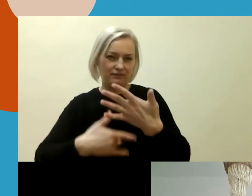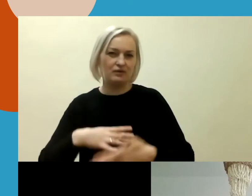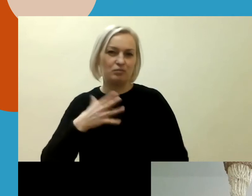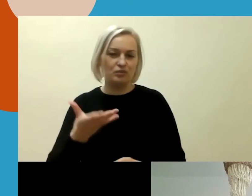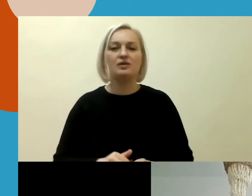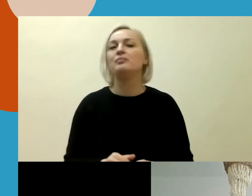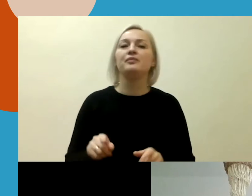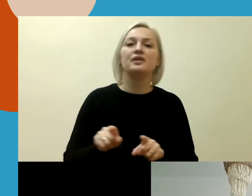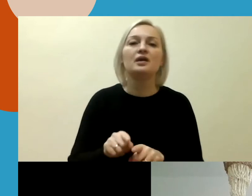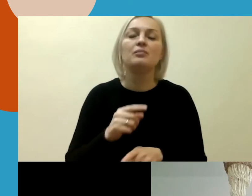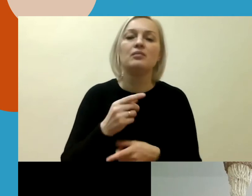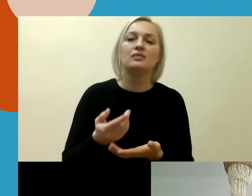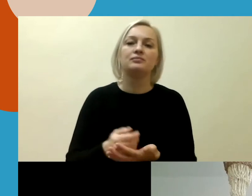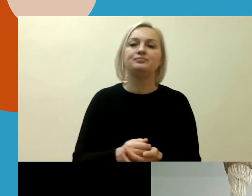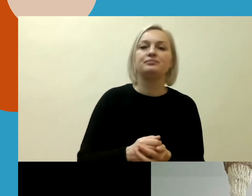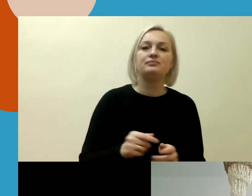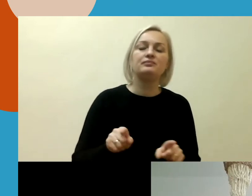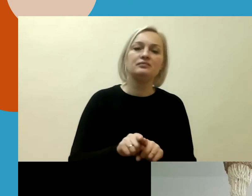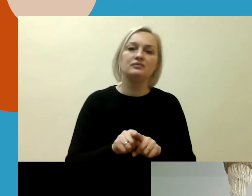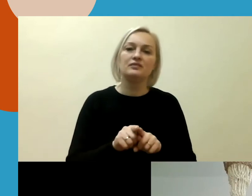And Göran has mentioned